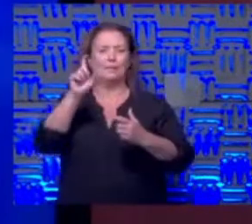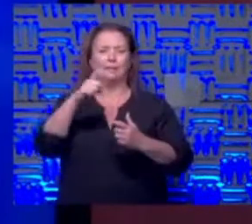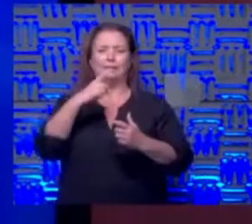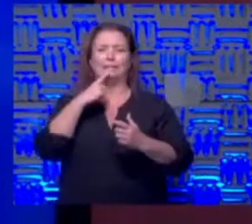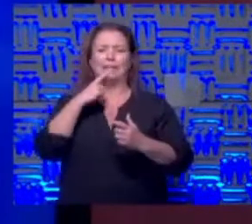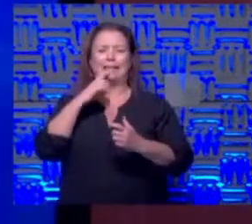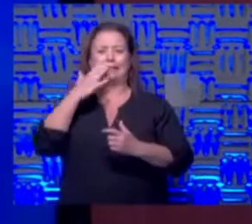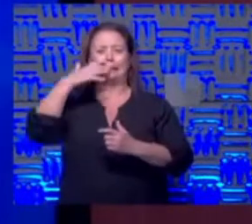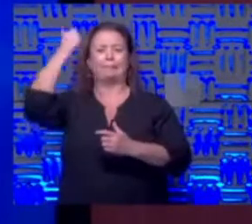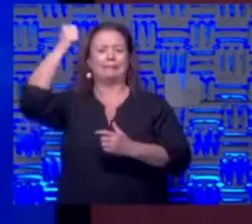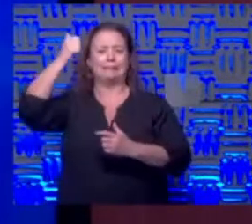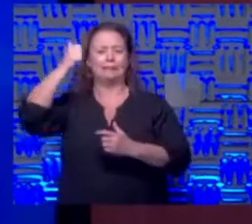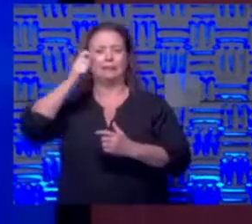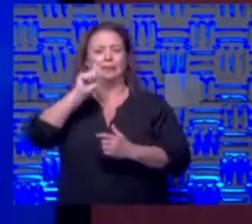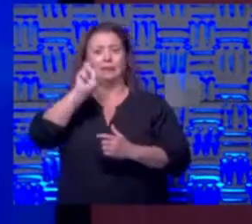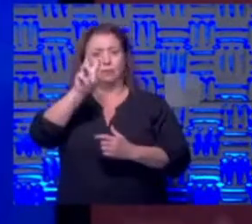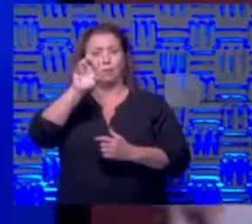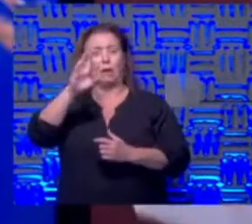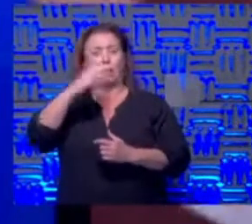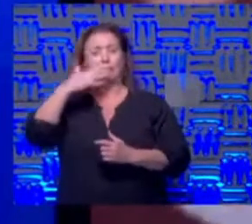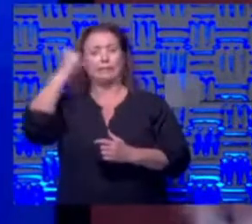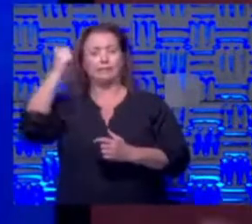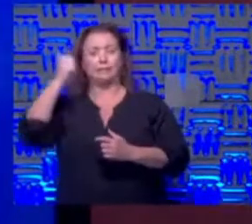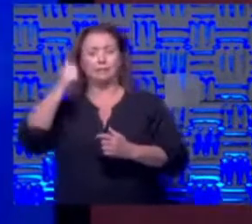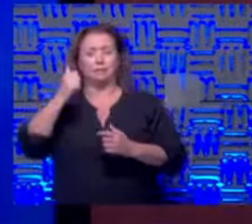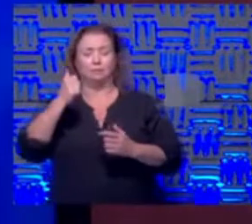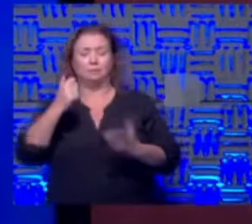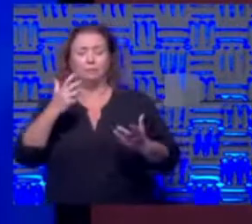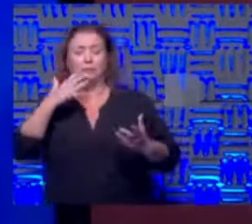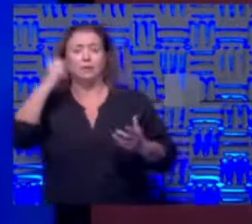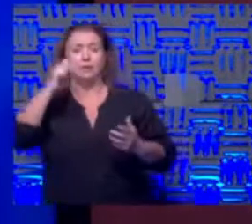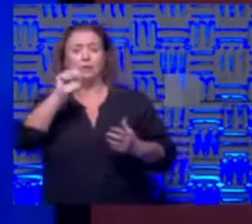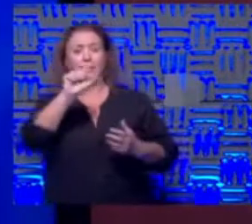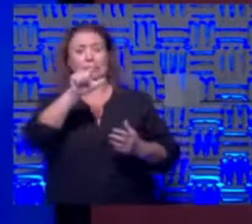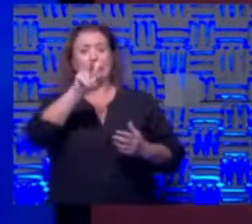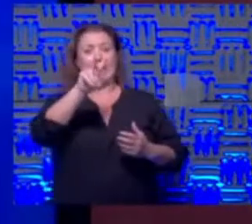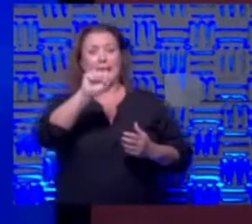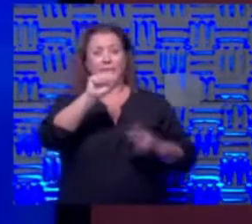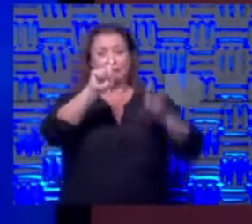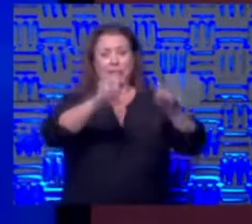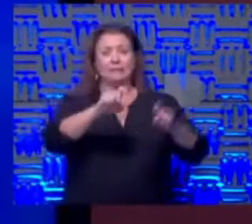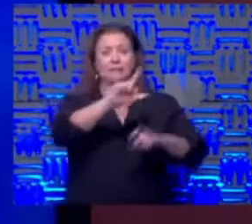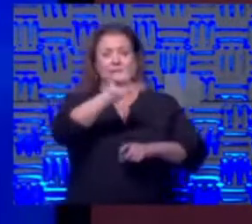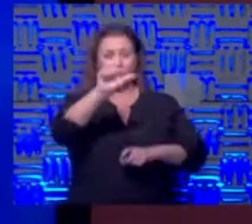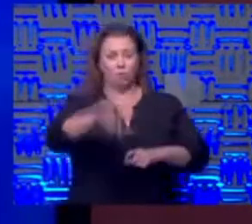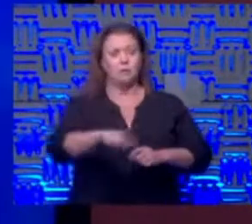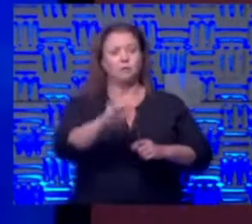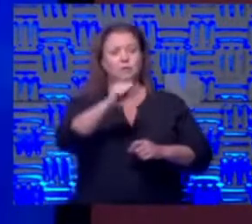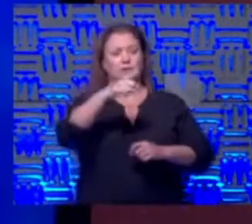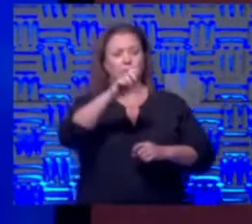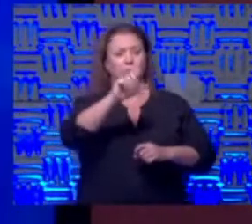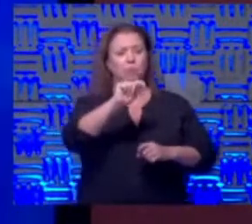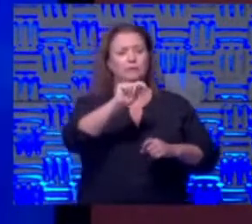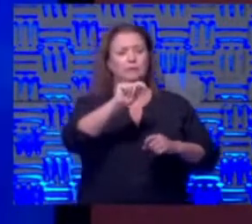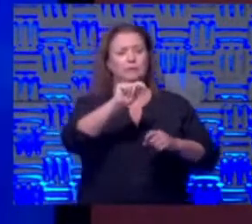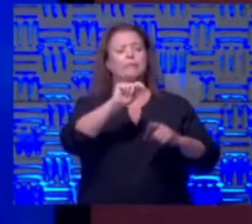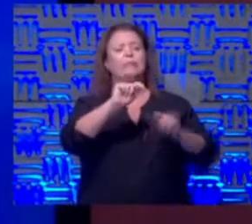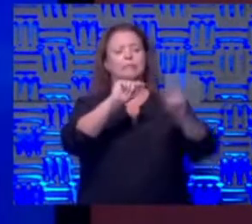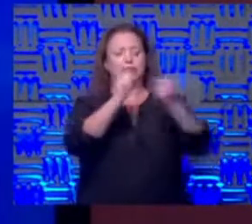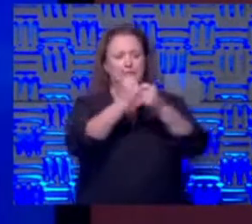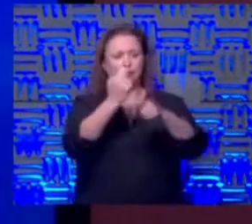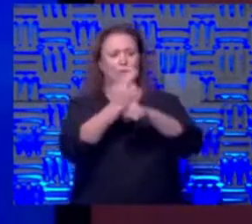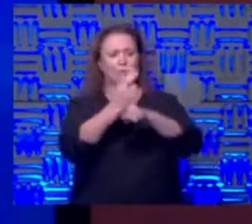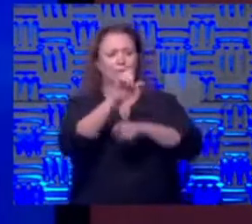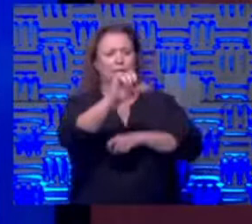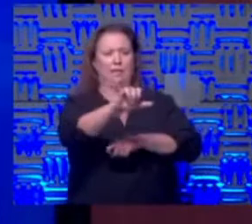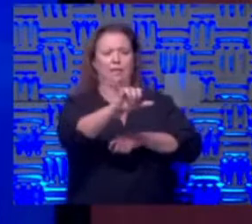say that's the gold standard. But when you're doing mass testing, we're using the salival test in Lawrence, and I think that a lot of the sports team are using it as a screening tool.